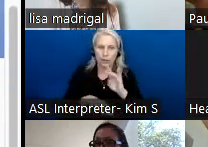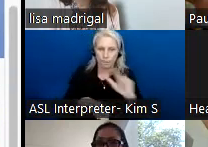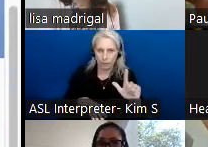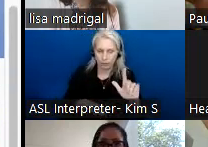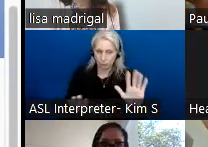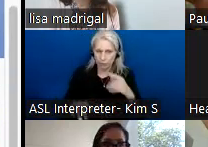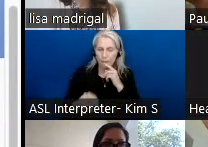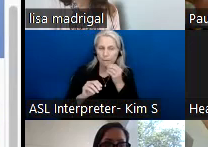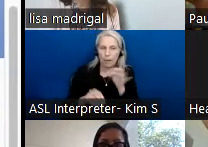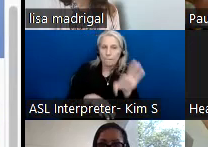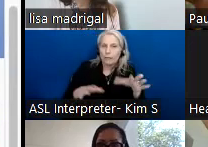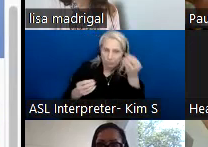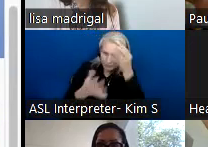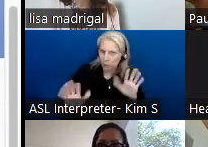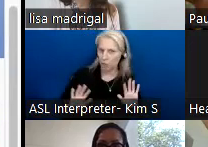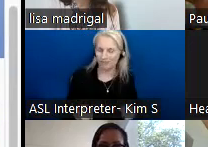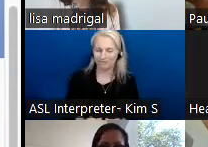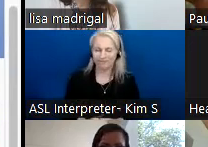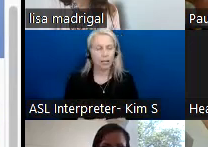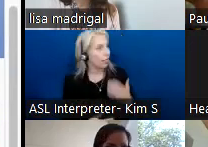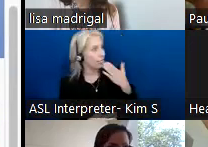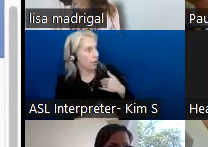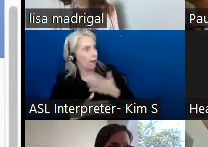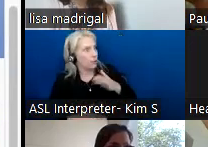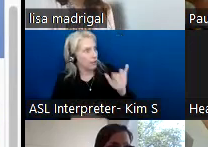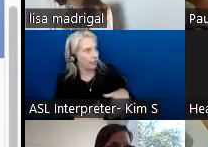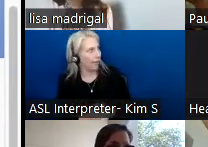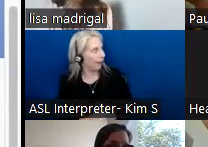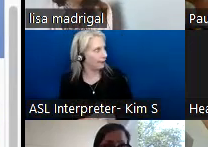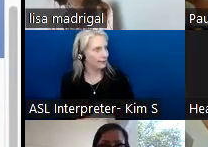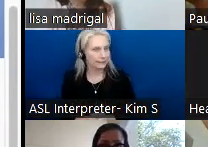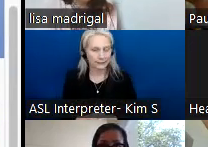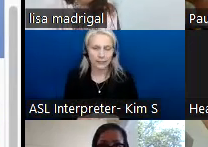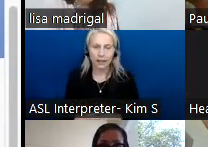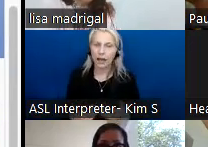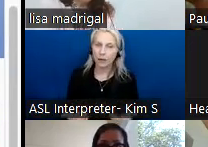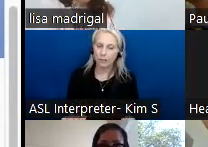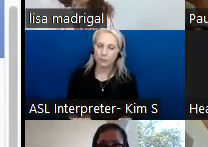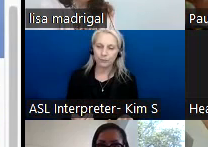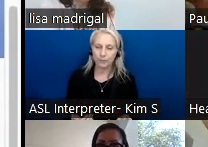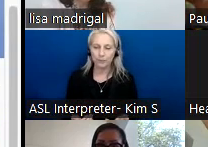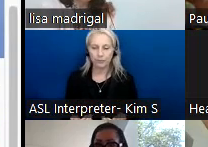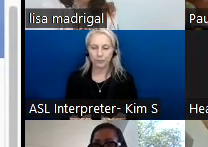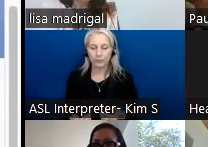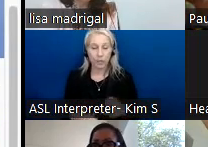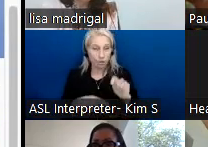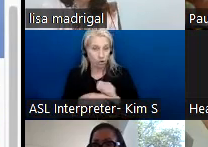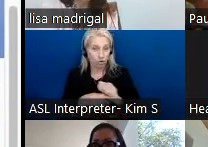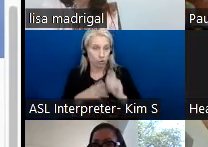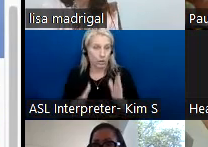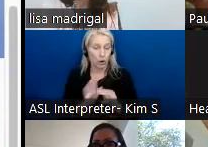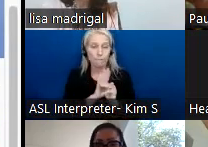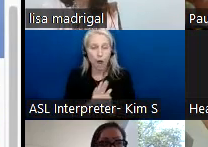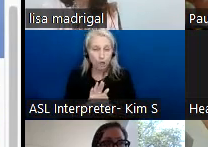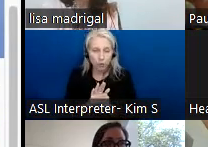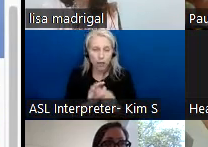wanted to mention that. Thank you. No, I appreciate it. in the trainer module here on how